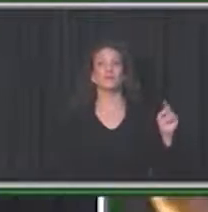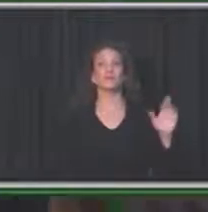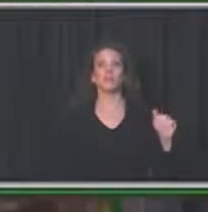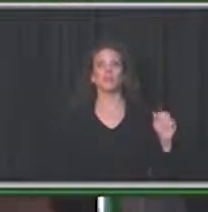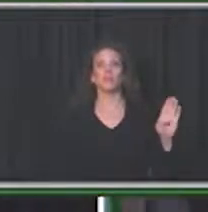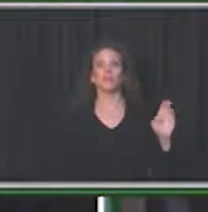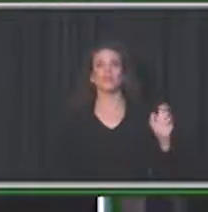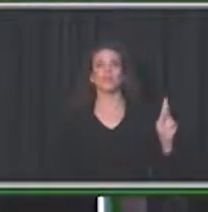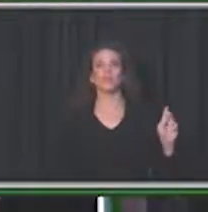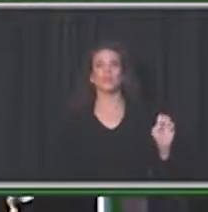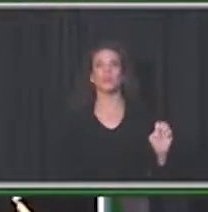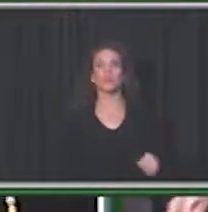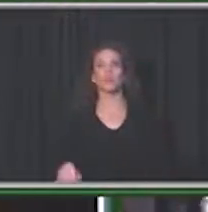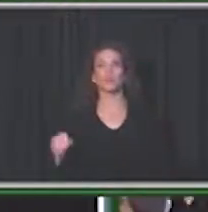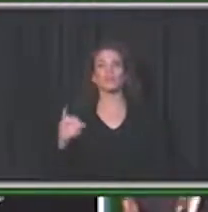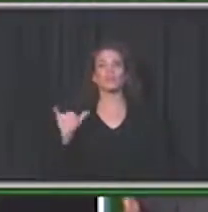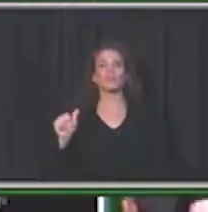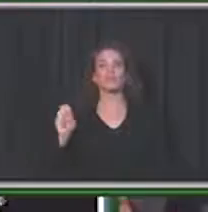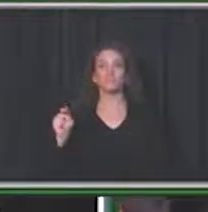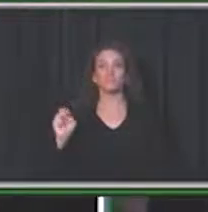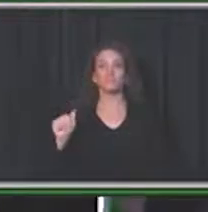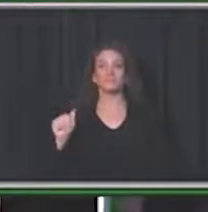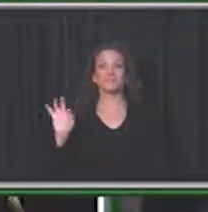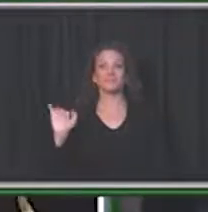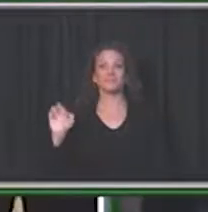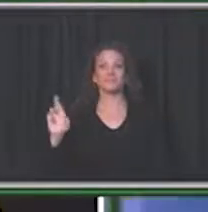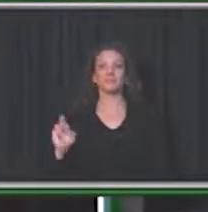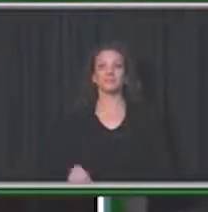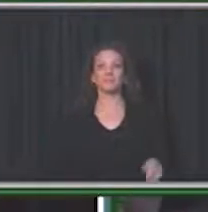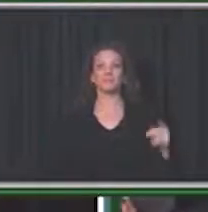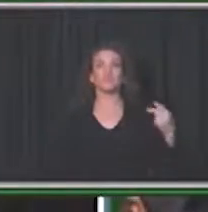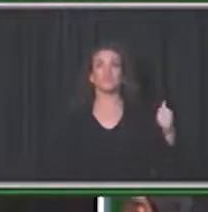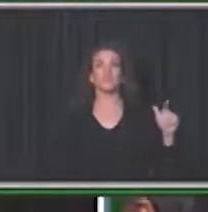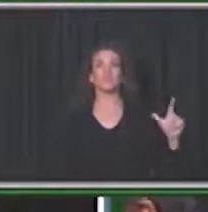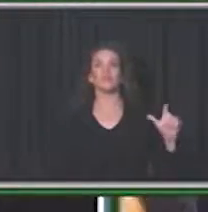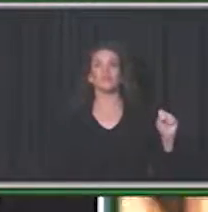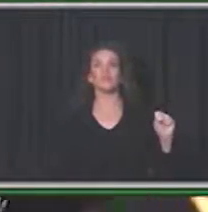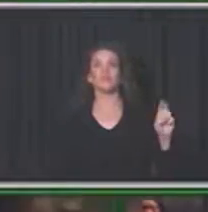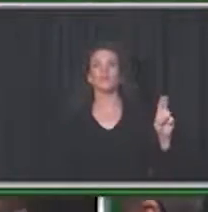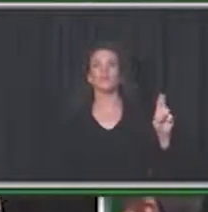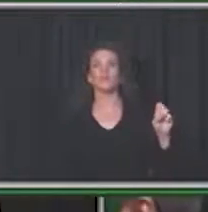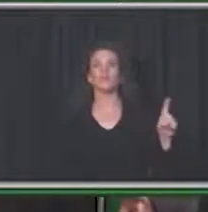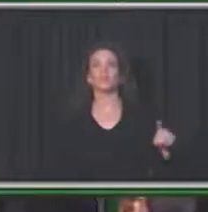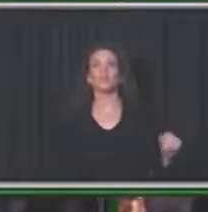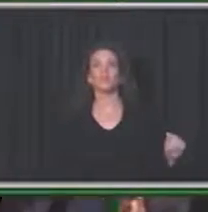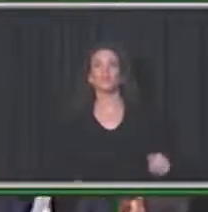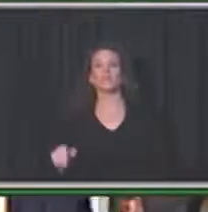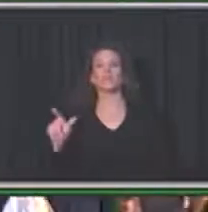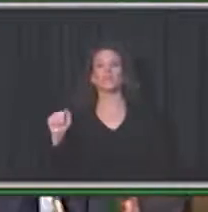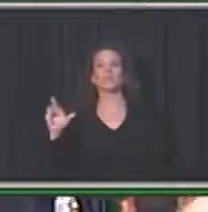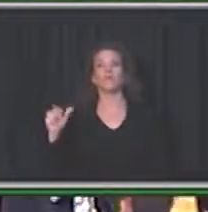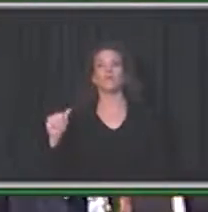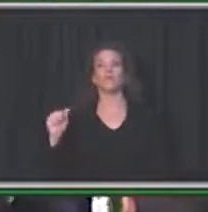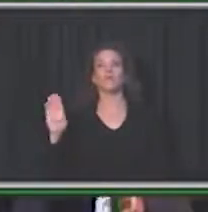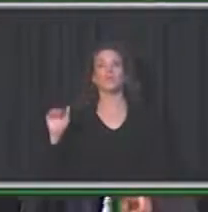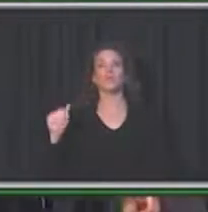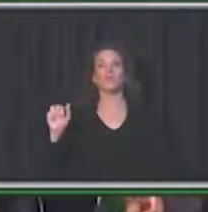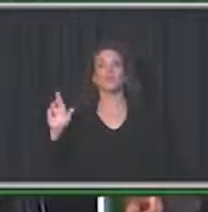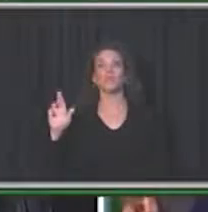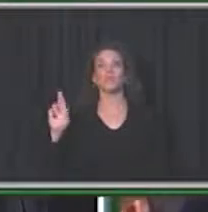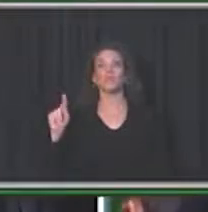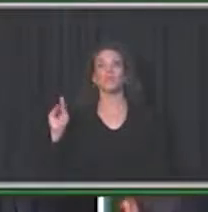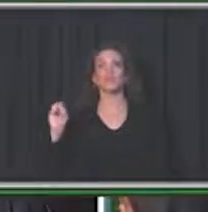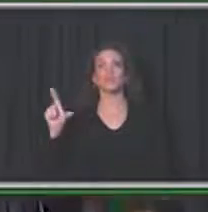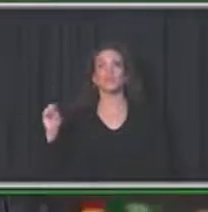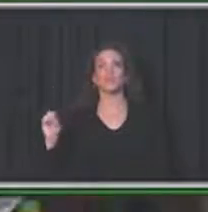Brenna Joe Fair. Paul Souza. Laura Lara Bartolo.